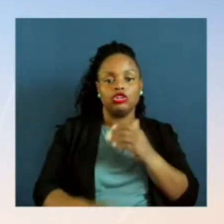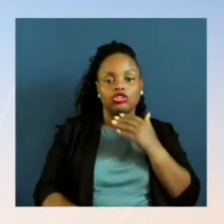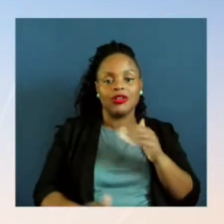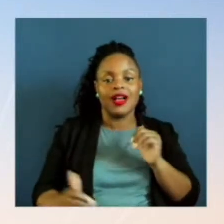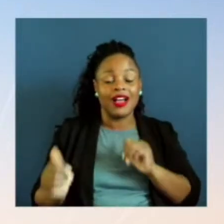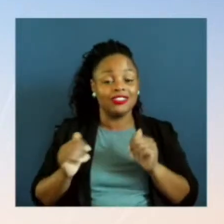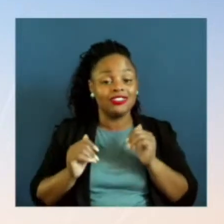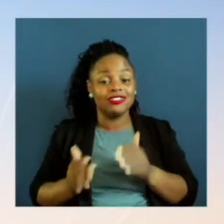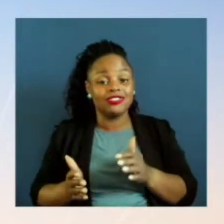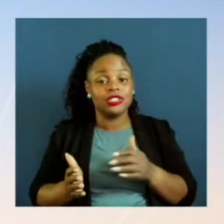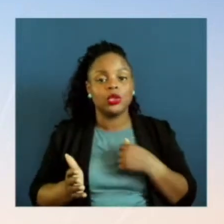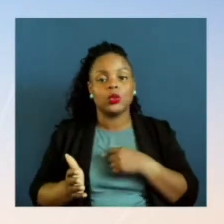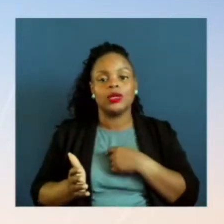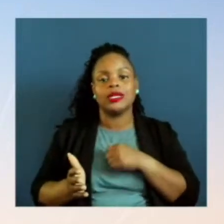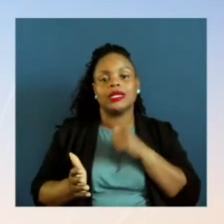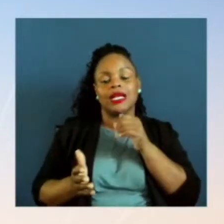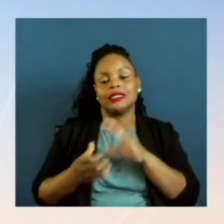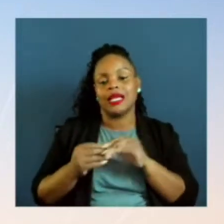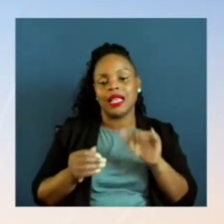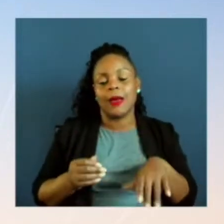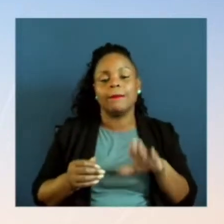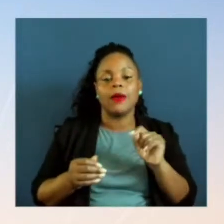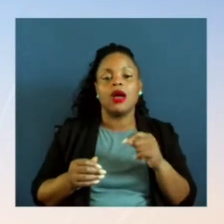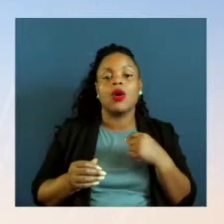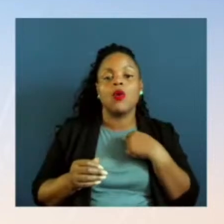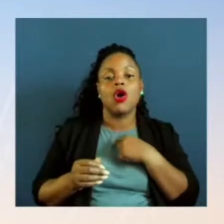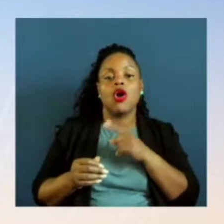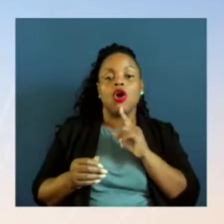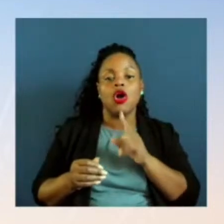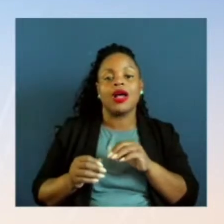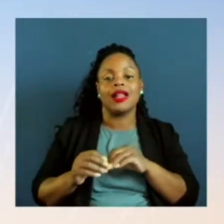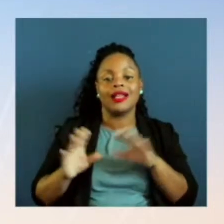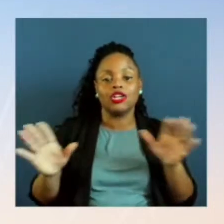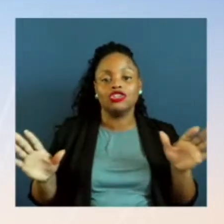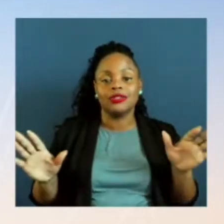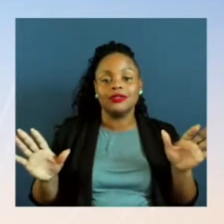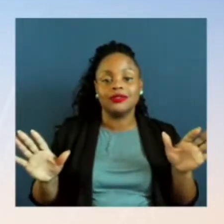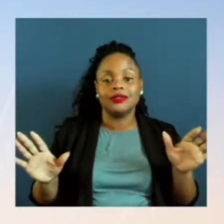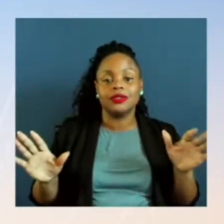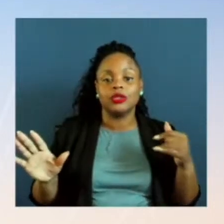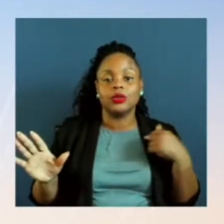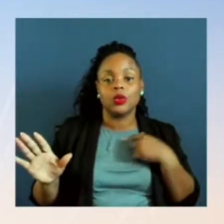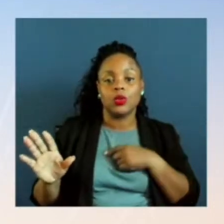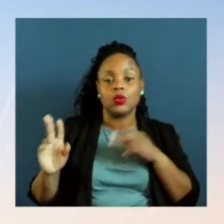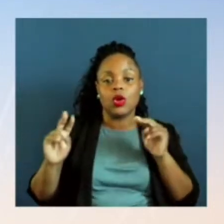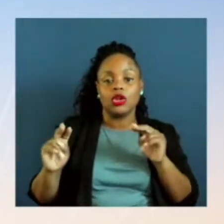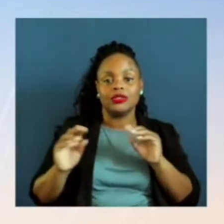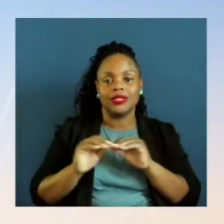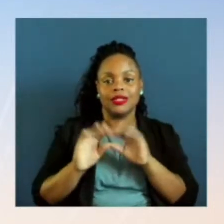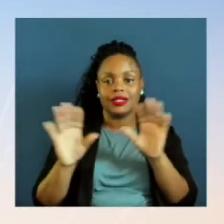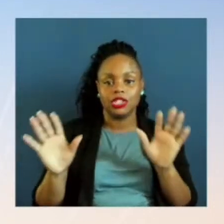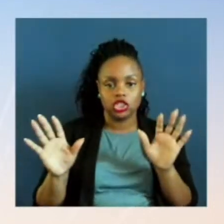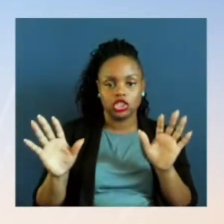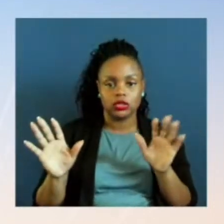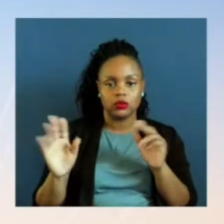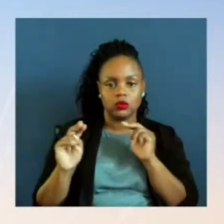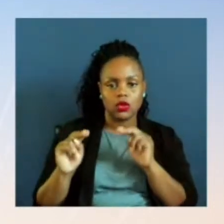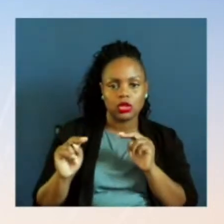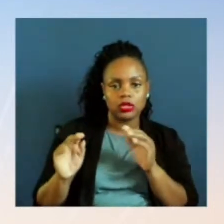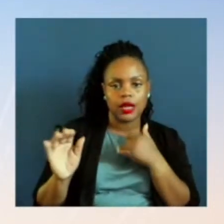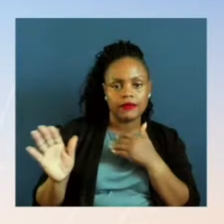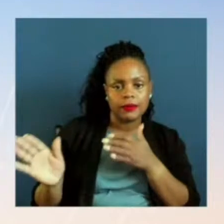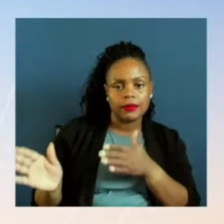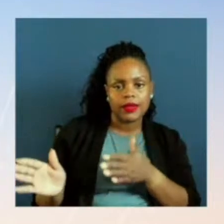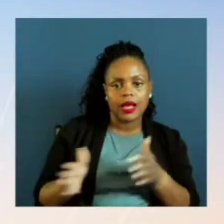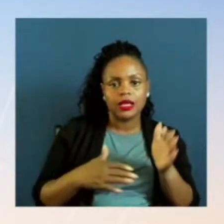clear that we are not rushing to recognition. We will be watching clearly. We have a range of leverage at our disposal,